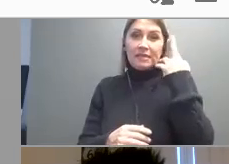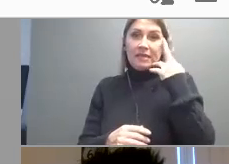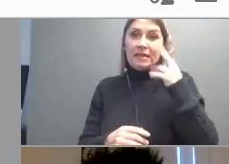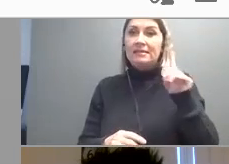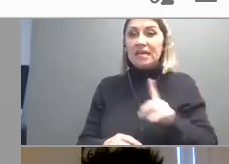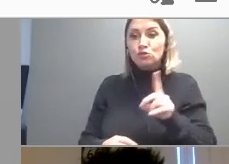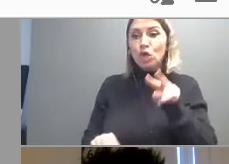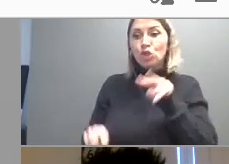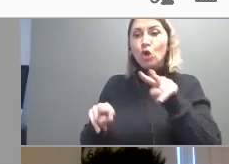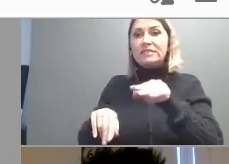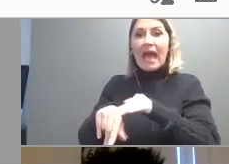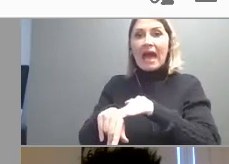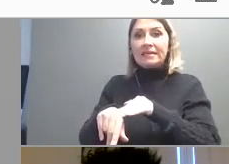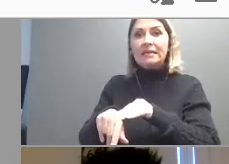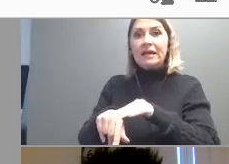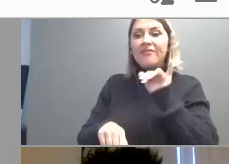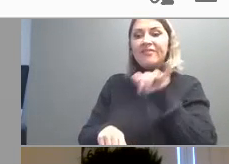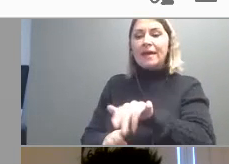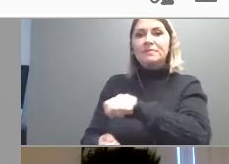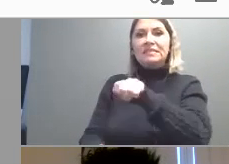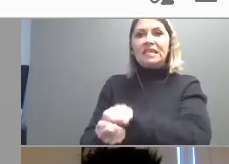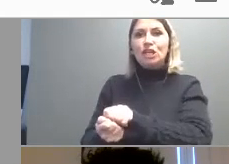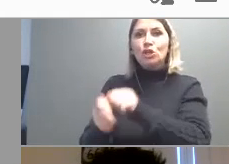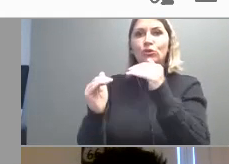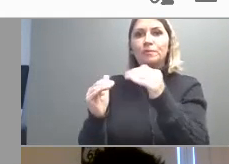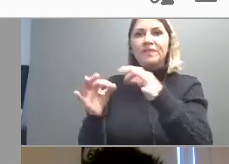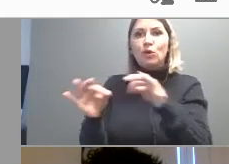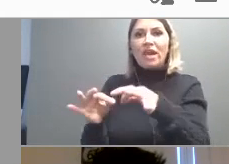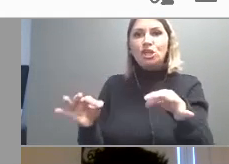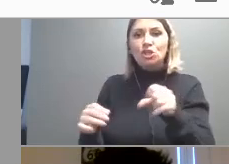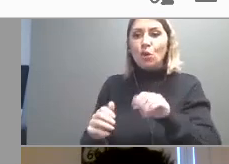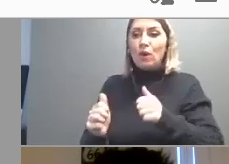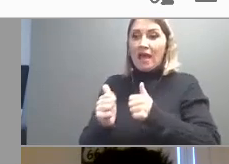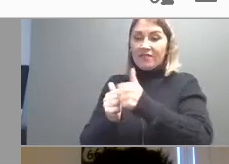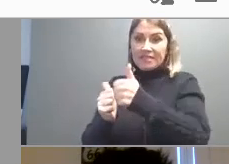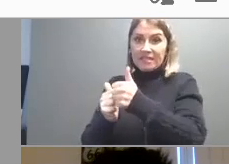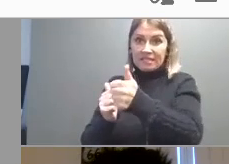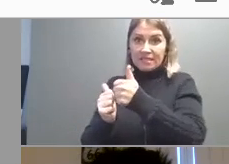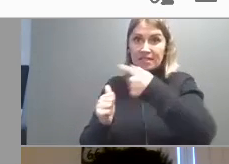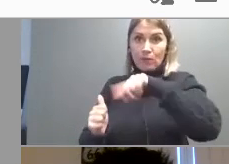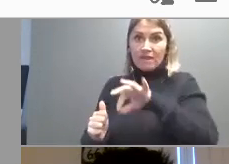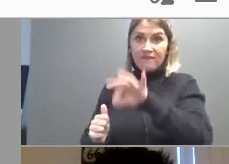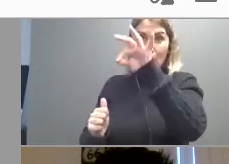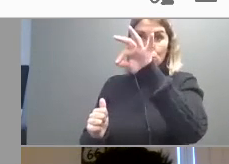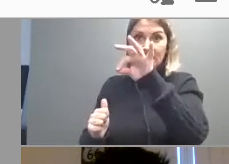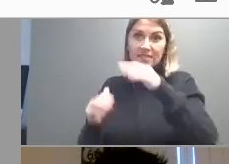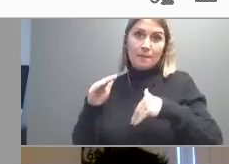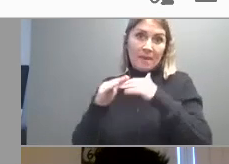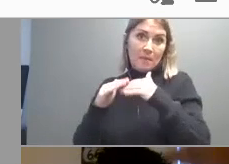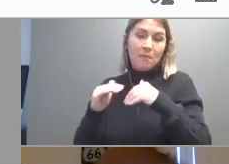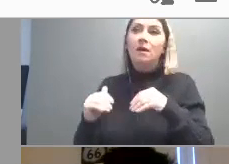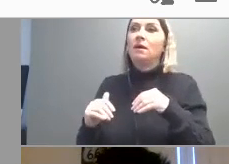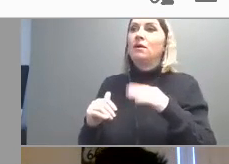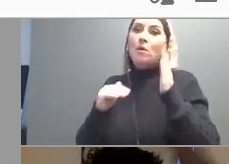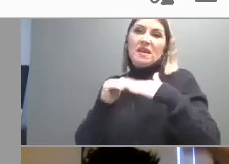at this particular equation, right? So either the distance we have found so far is minimum, or the distance we